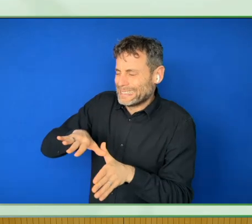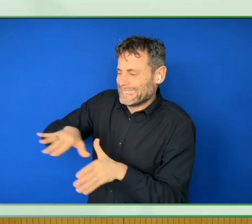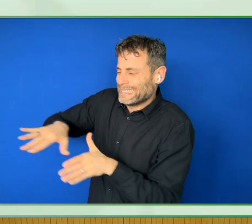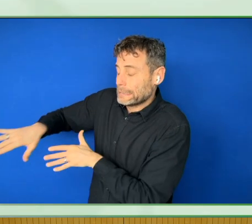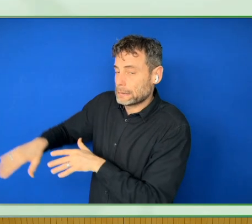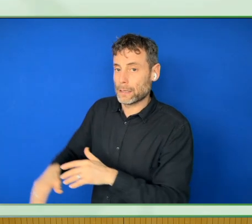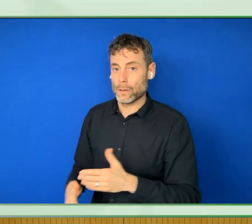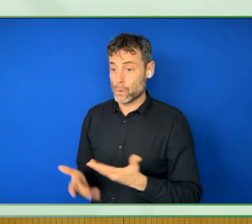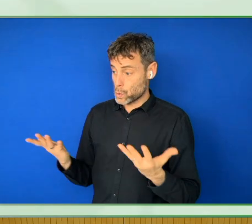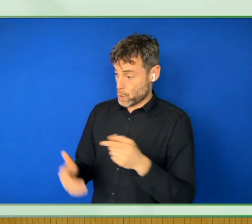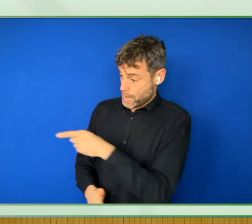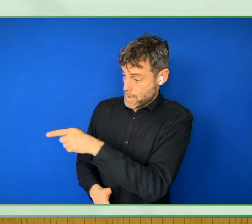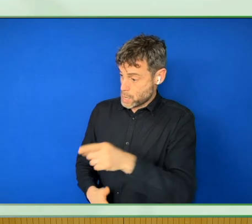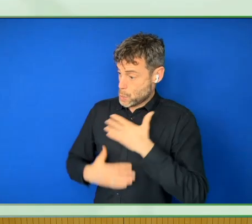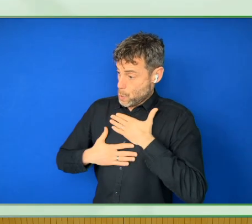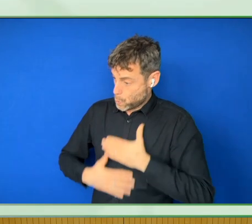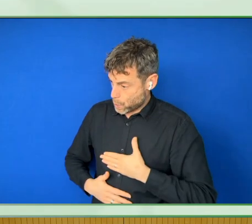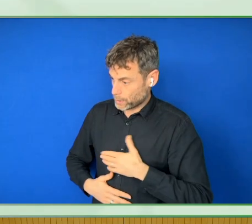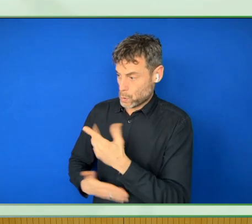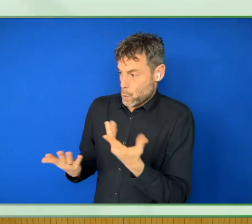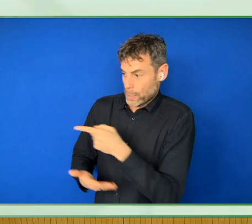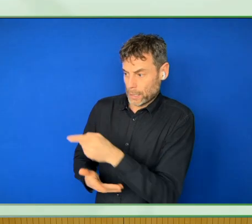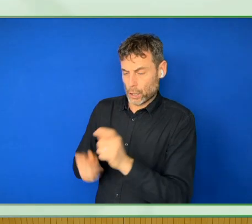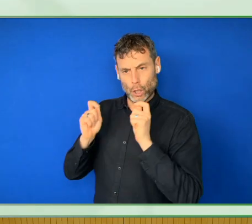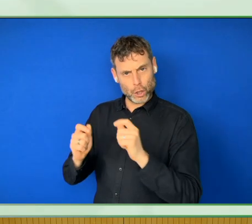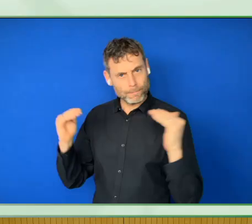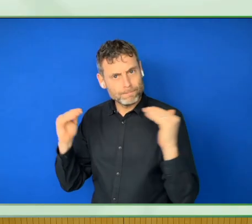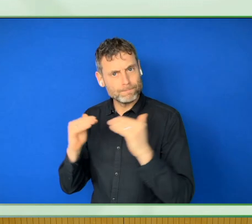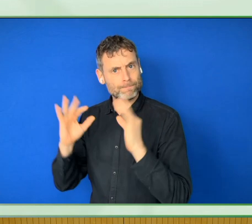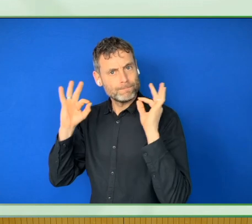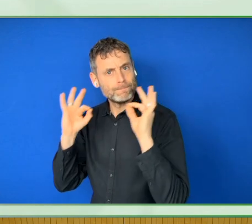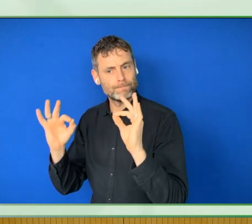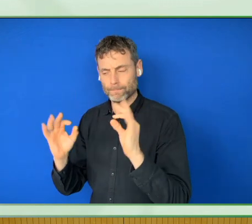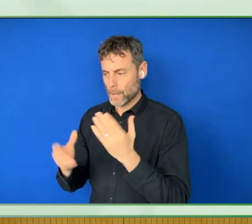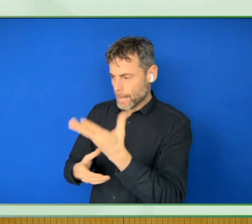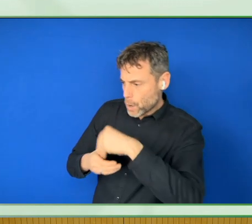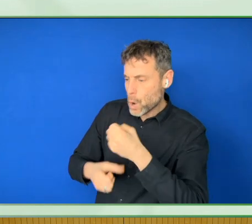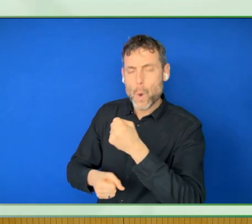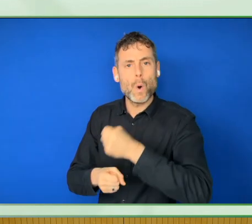culture doesn't get us where we want to go. But by the same token, breaking the law doesn't help anybody.